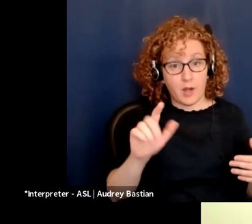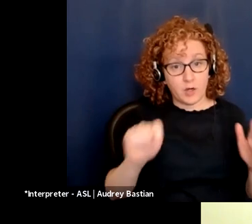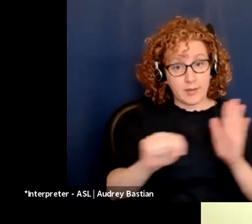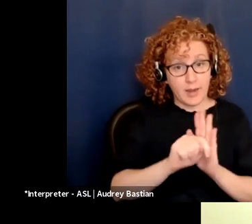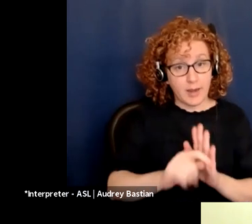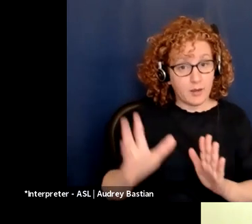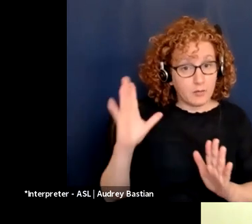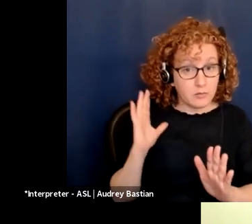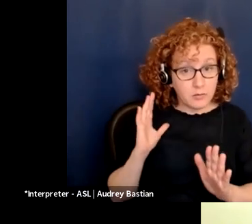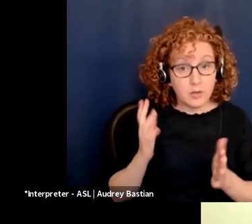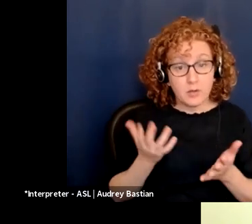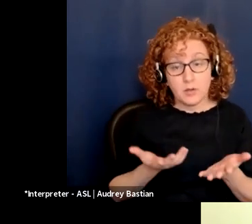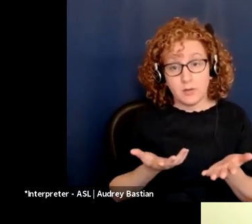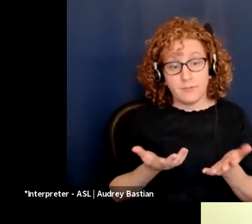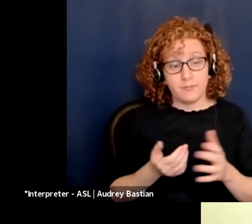in their day,